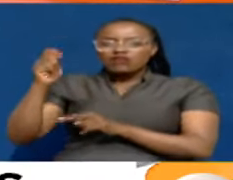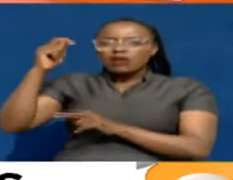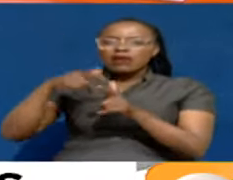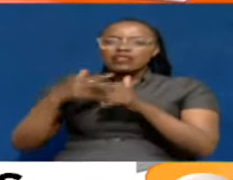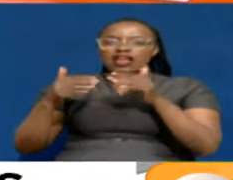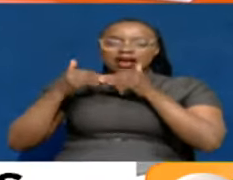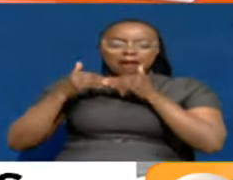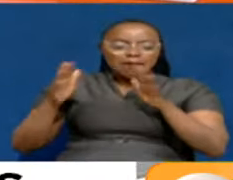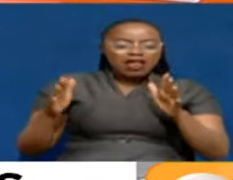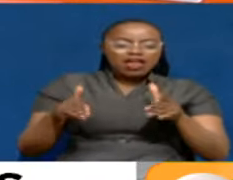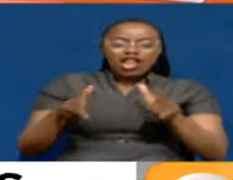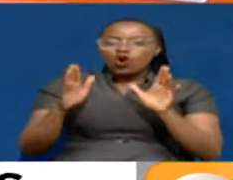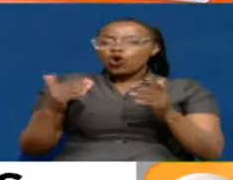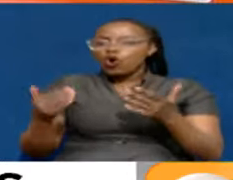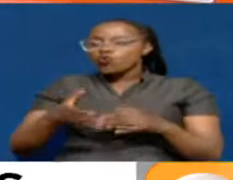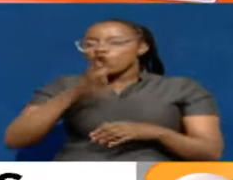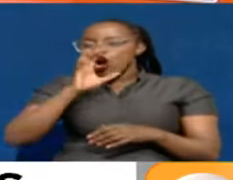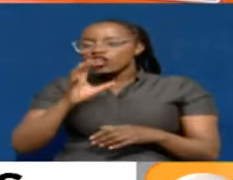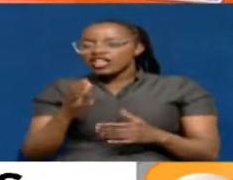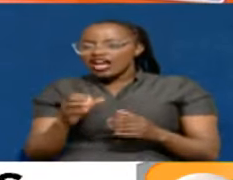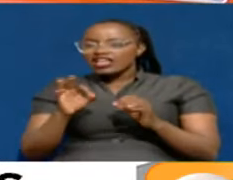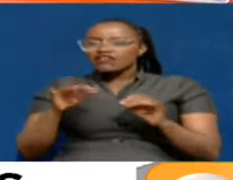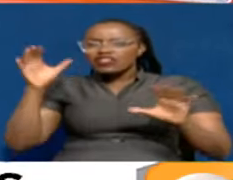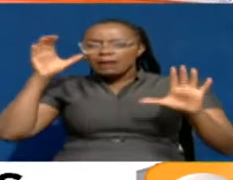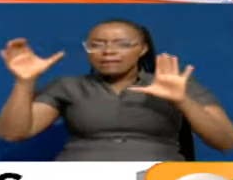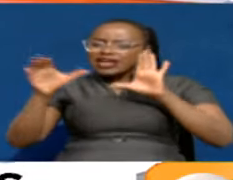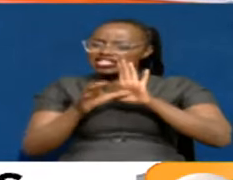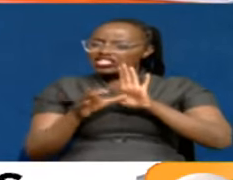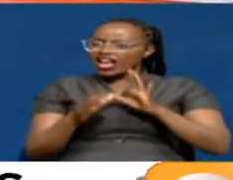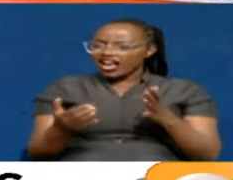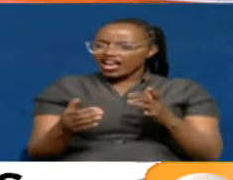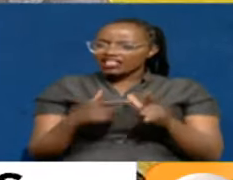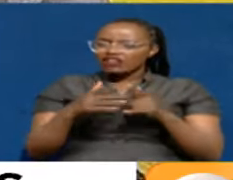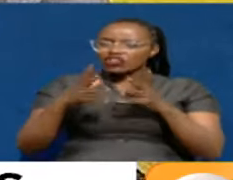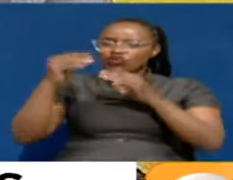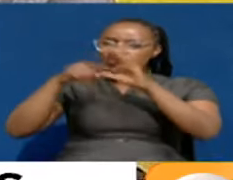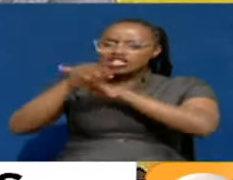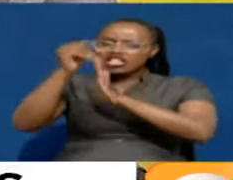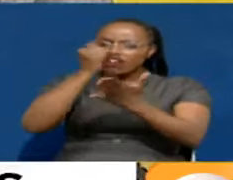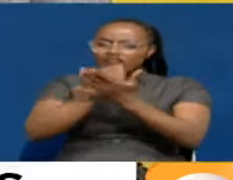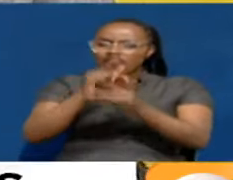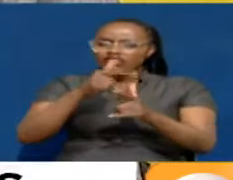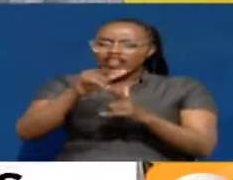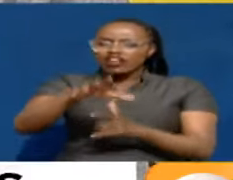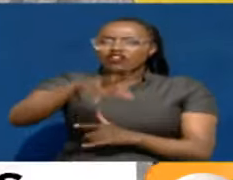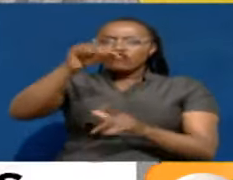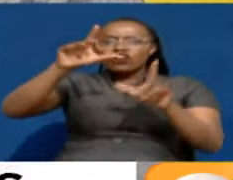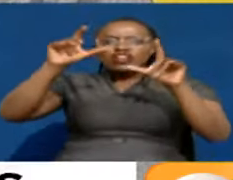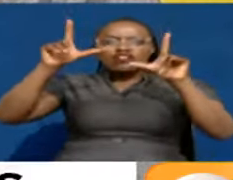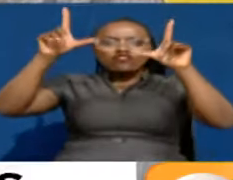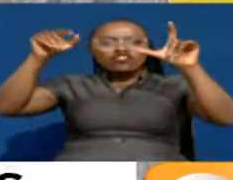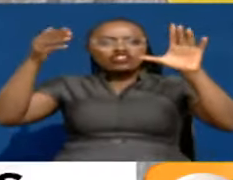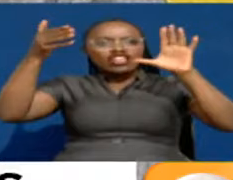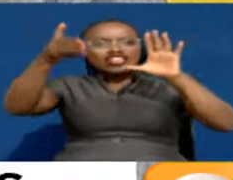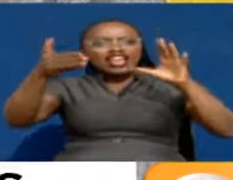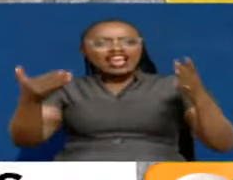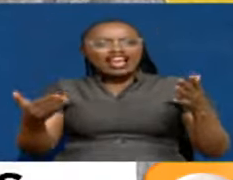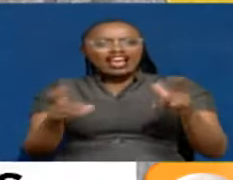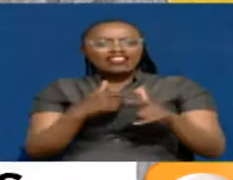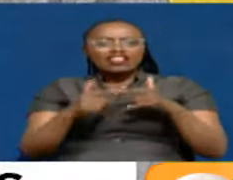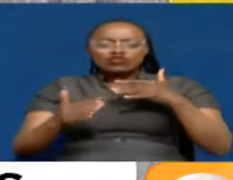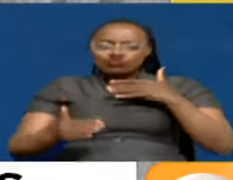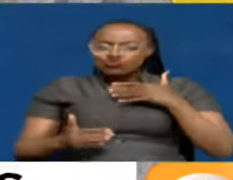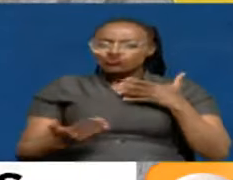atenda kufungua mradi. During Moi's time, it was a picture. It was, you know, a picture. If you went to someone's office and found his picture with